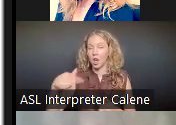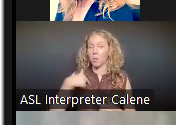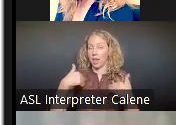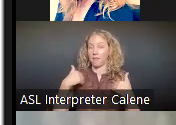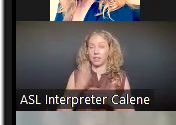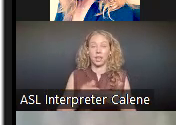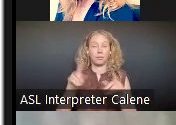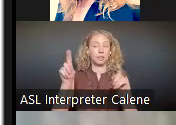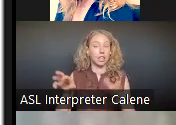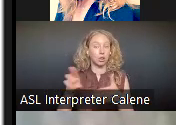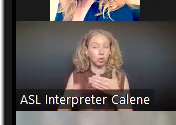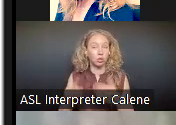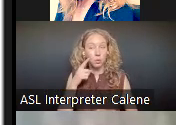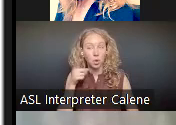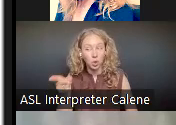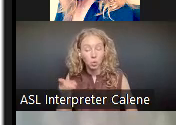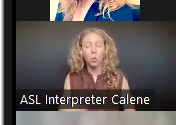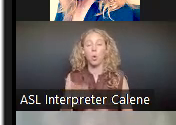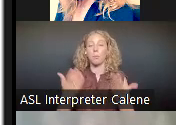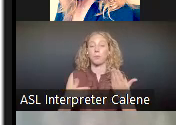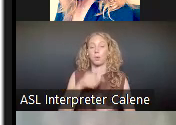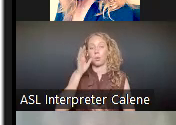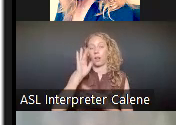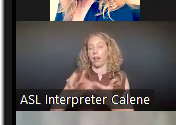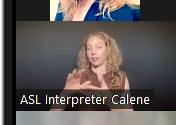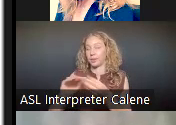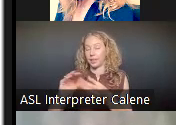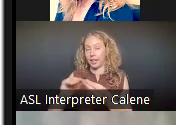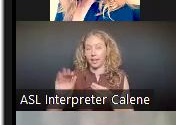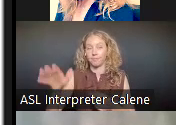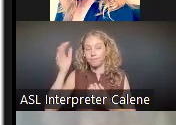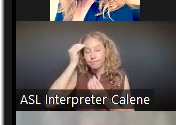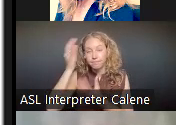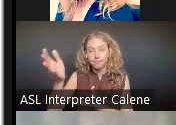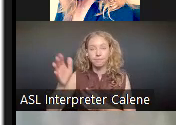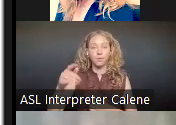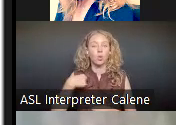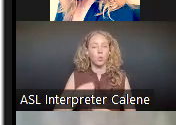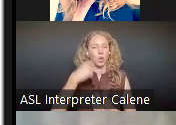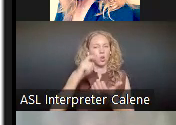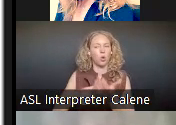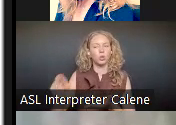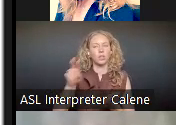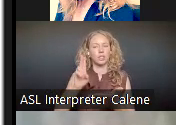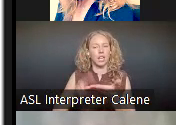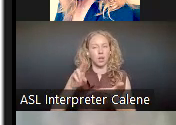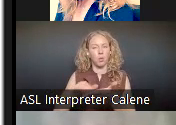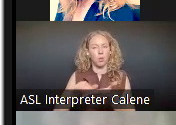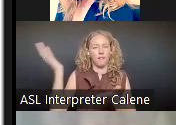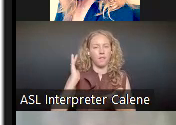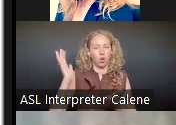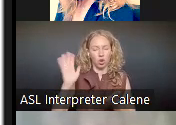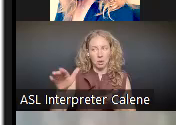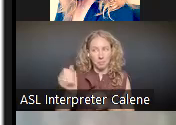test results for you, or we may be contacting them to let them know that, hey, we saw that you signed a waiver and we want to make